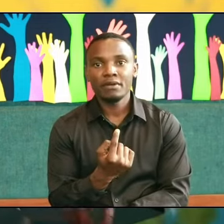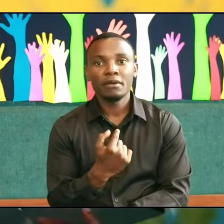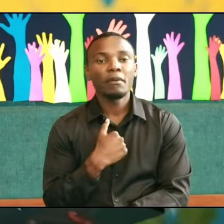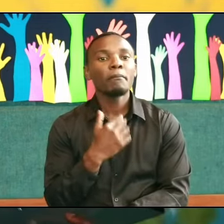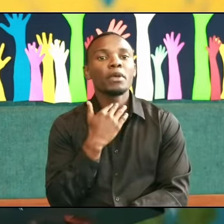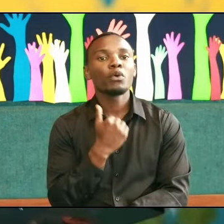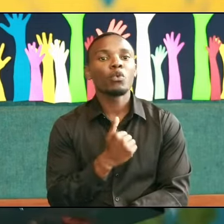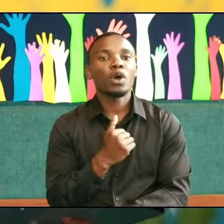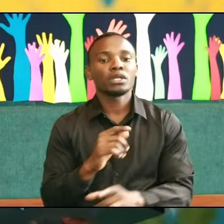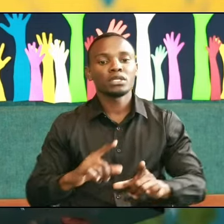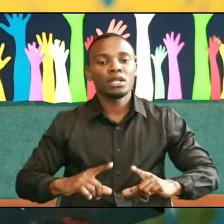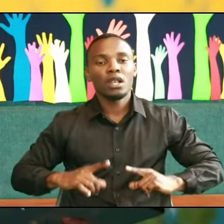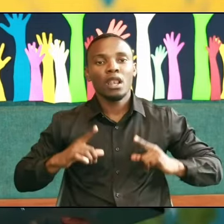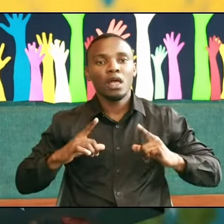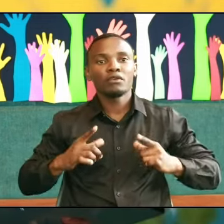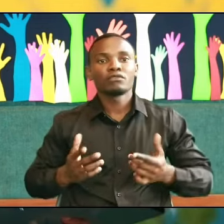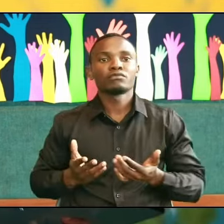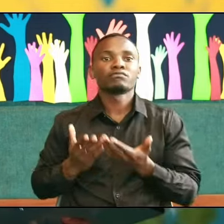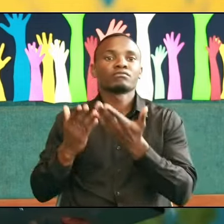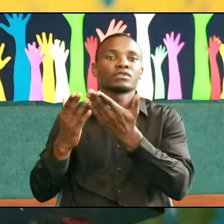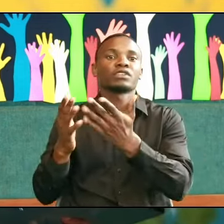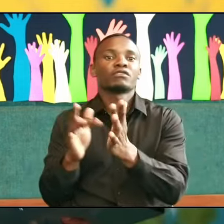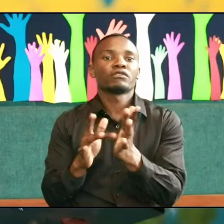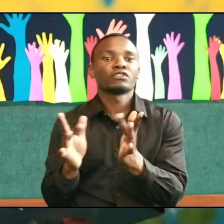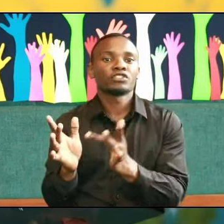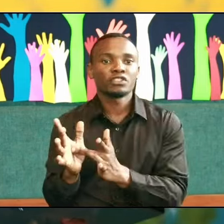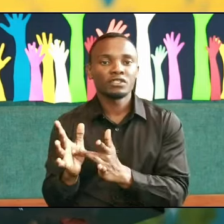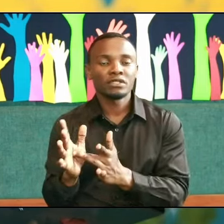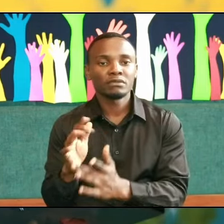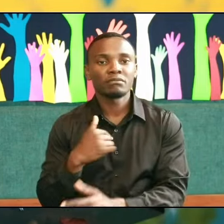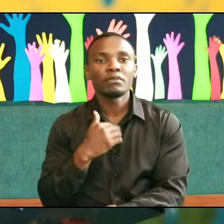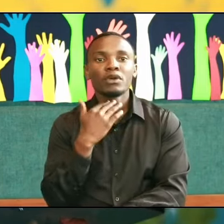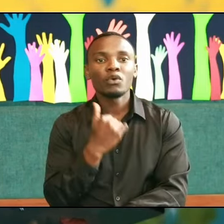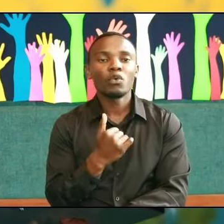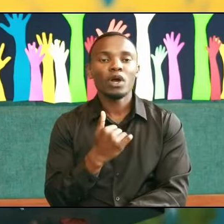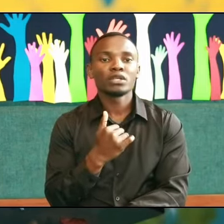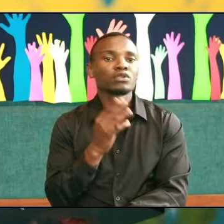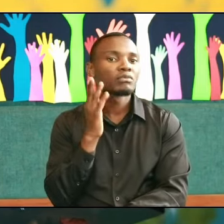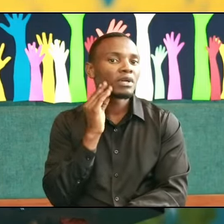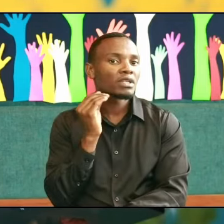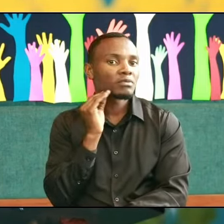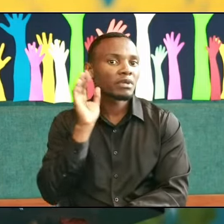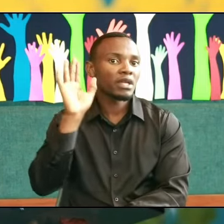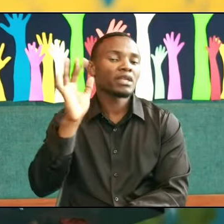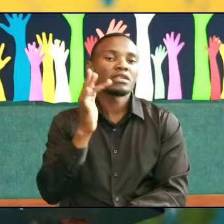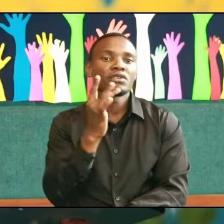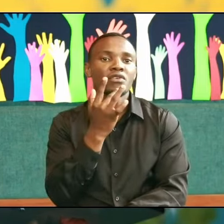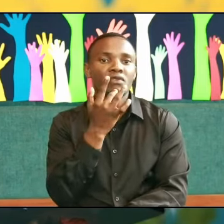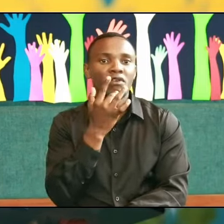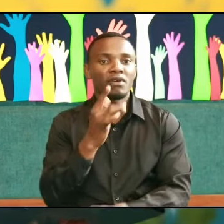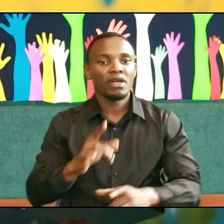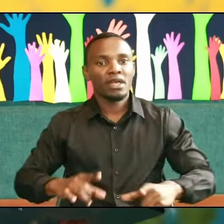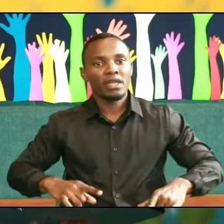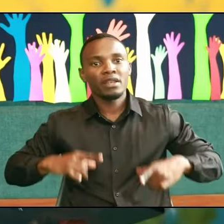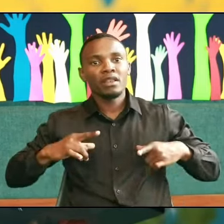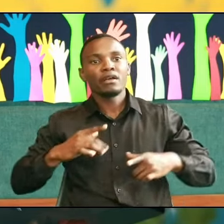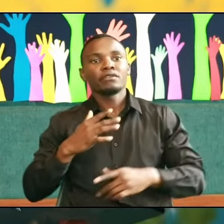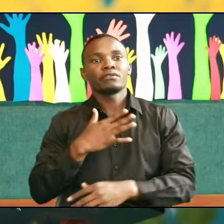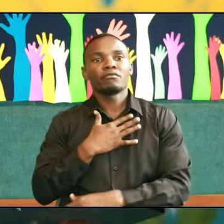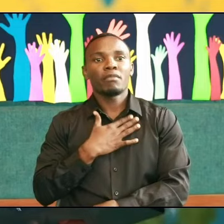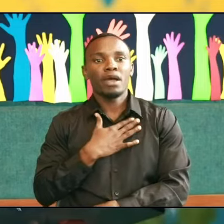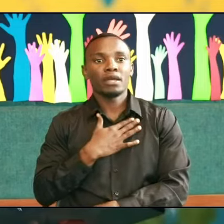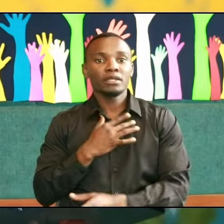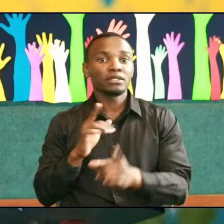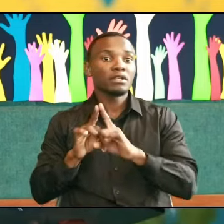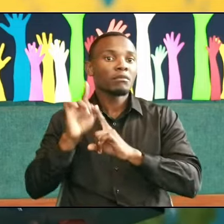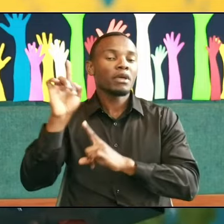give my life to Jesus. I want to experience his favor in my life, and I want him to be the Lord of